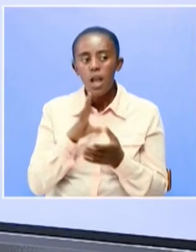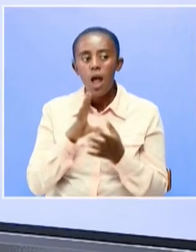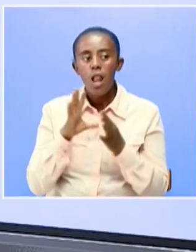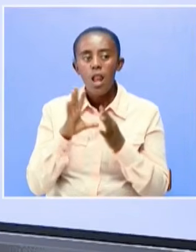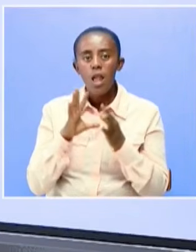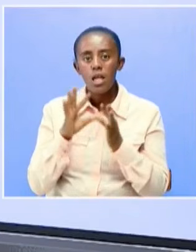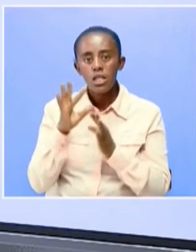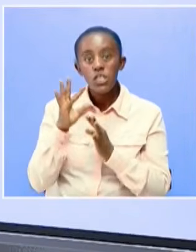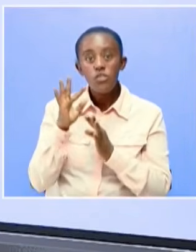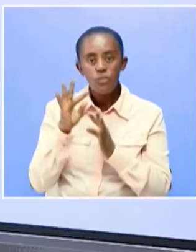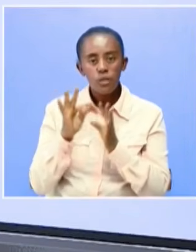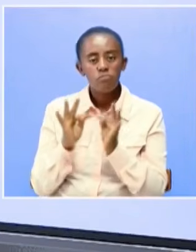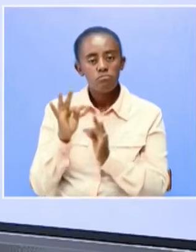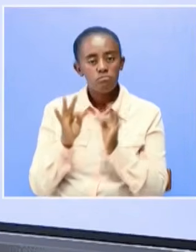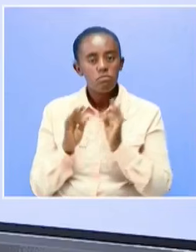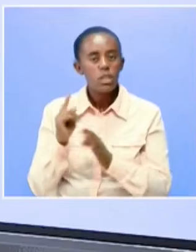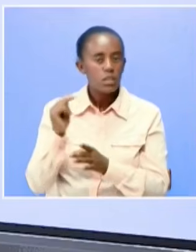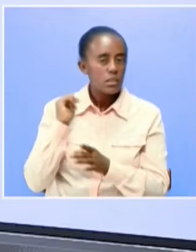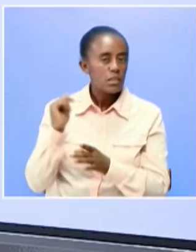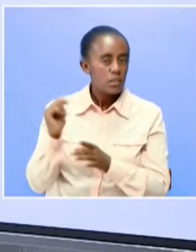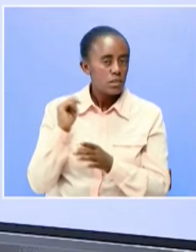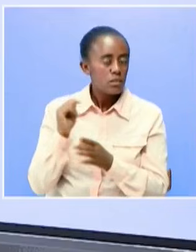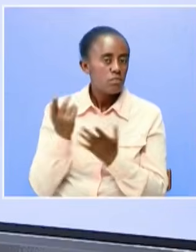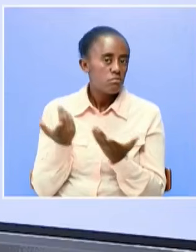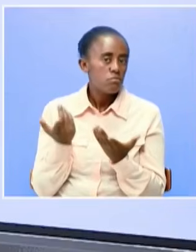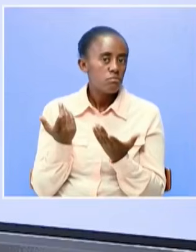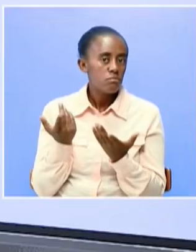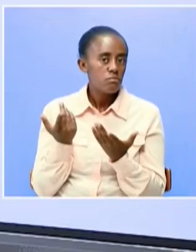about his